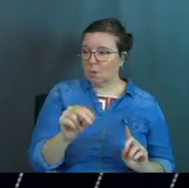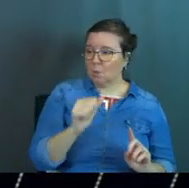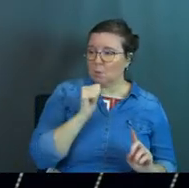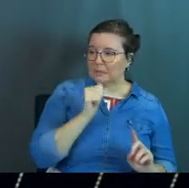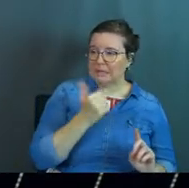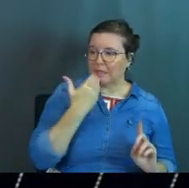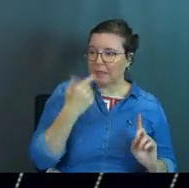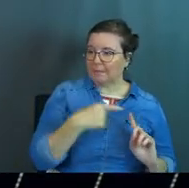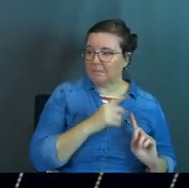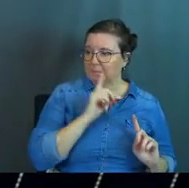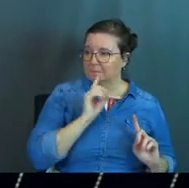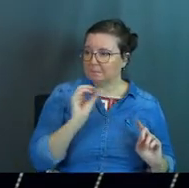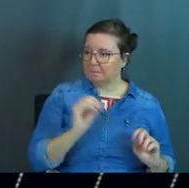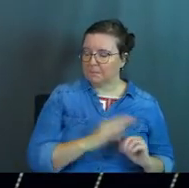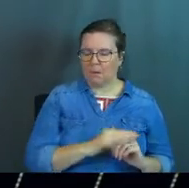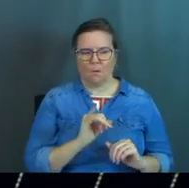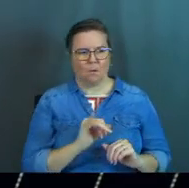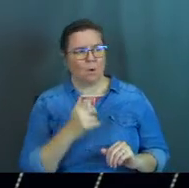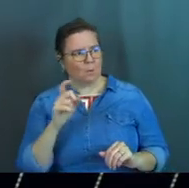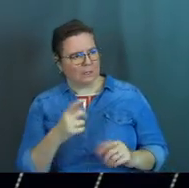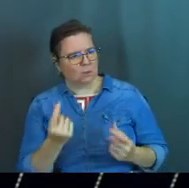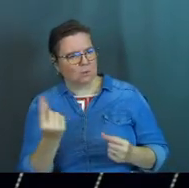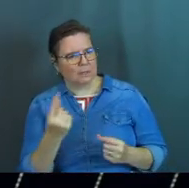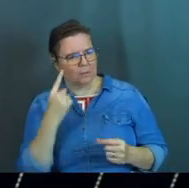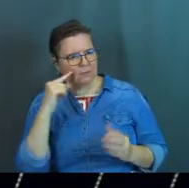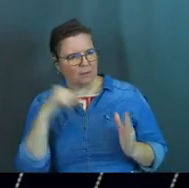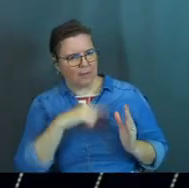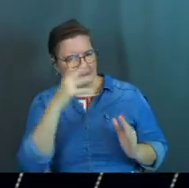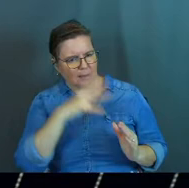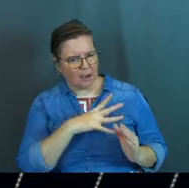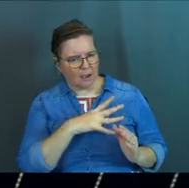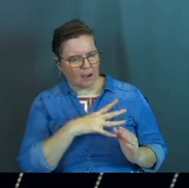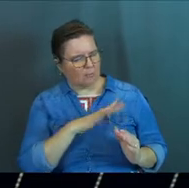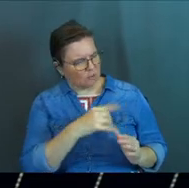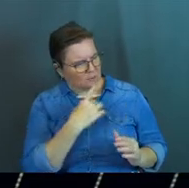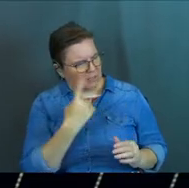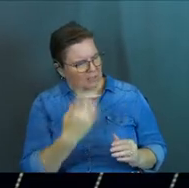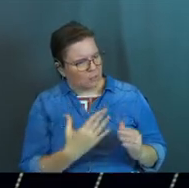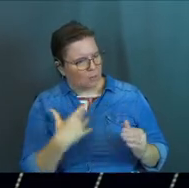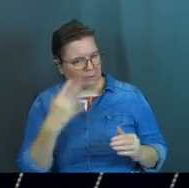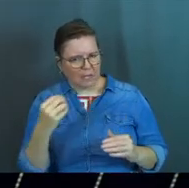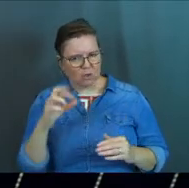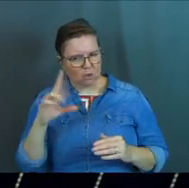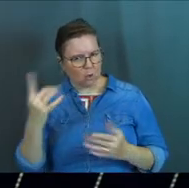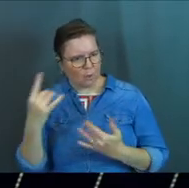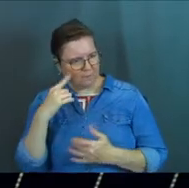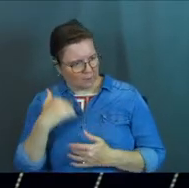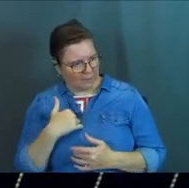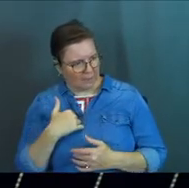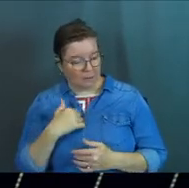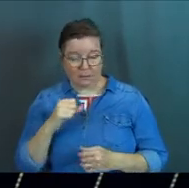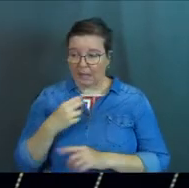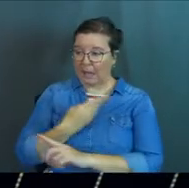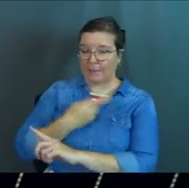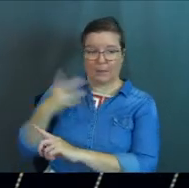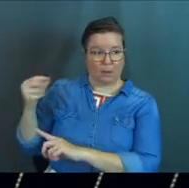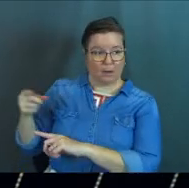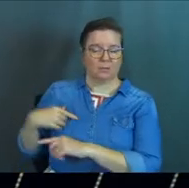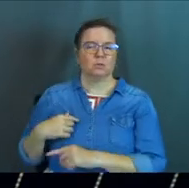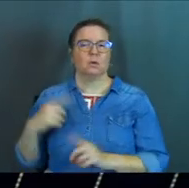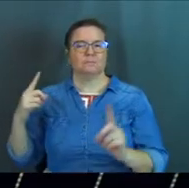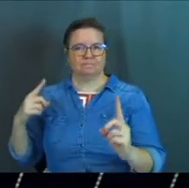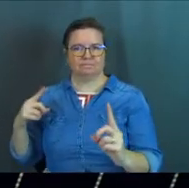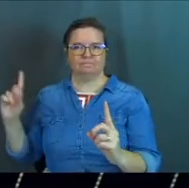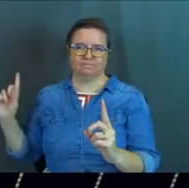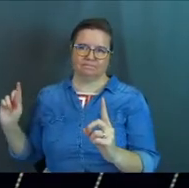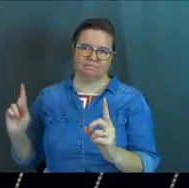king, we didn't. And he's like, okay, well, we ought to do something for that guy. Didn't you say that somebody was out in the courtyard waiting for me? Yeah, it's Haman. So they bring